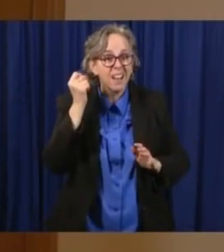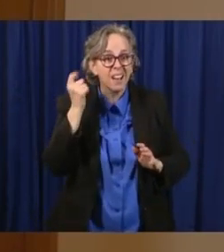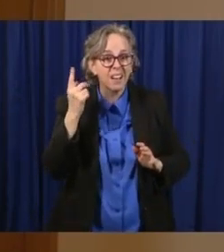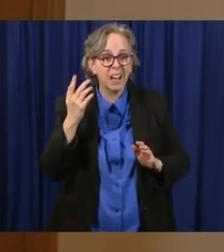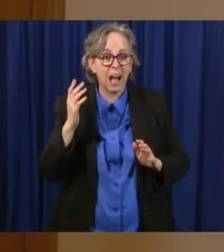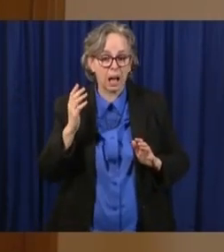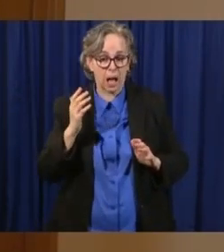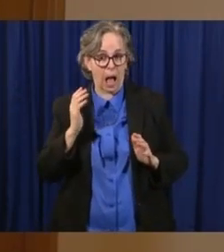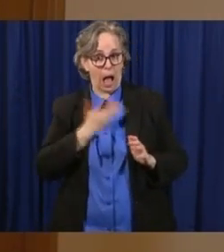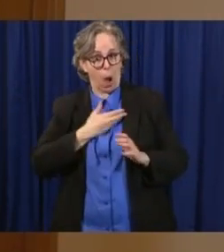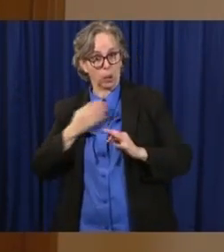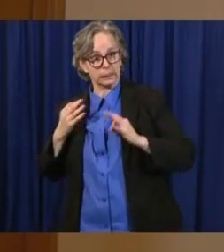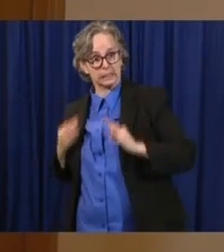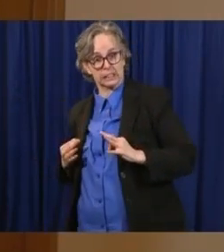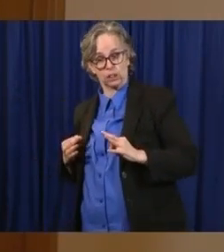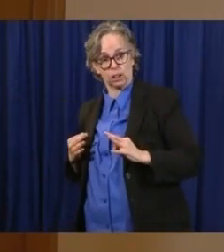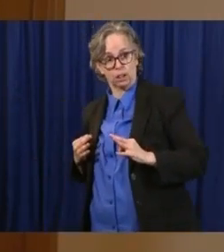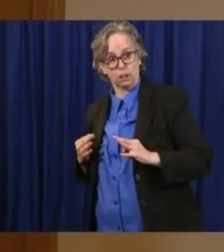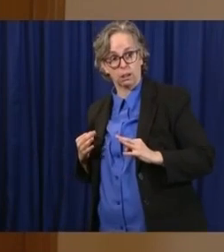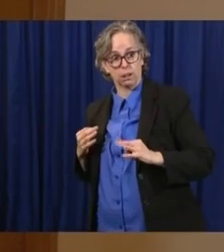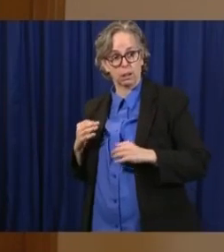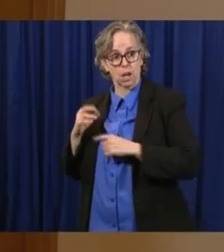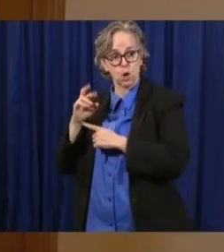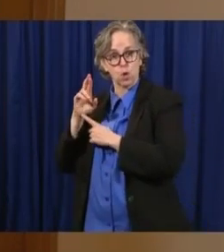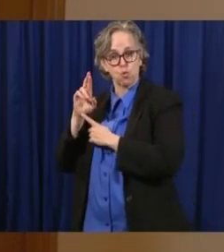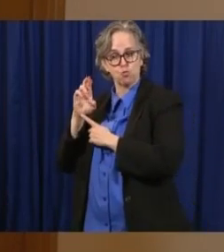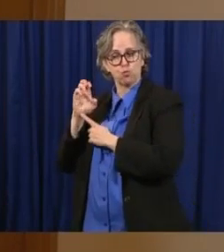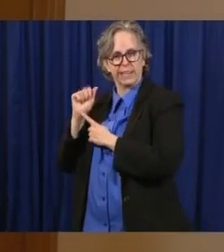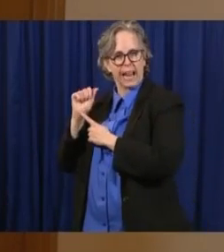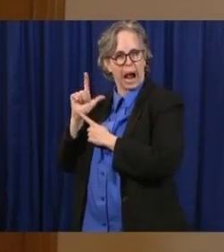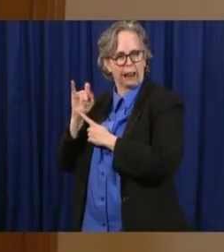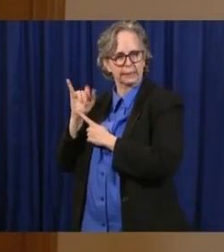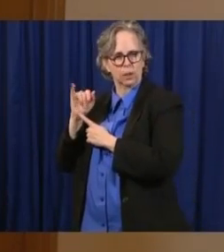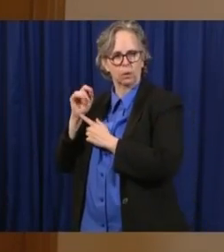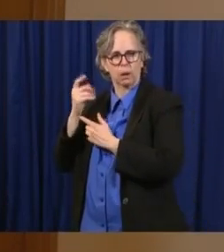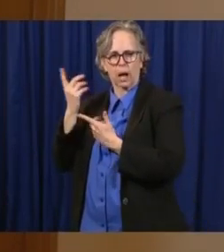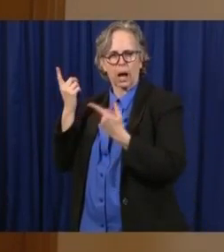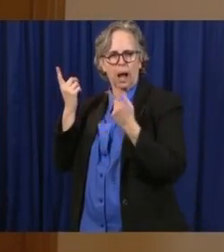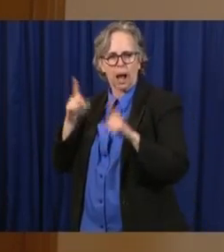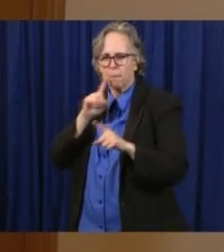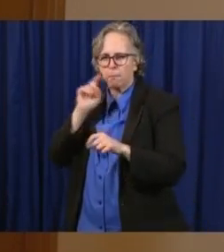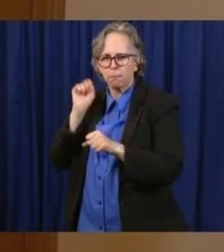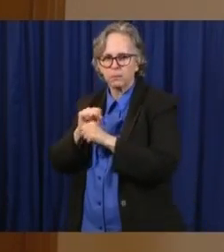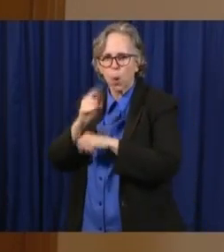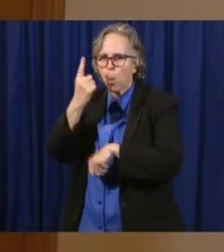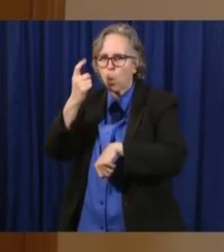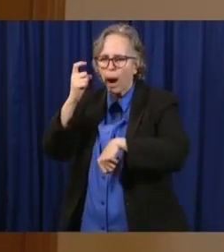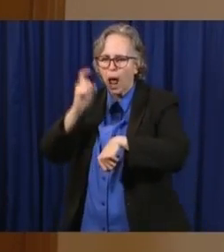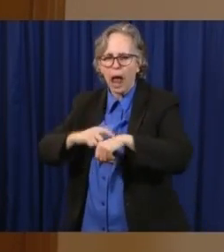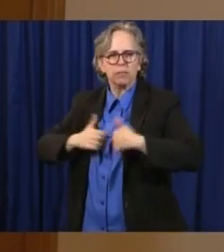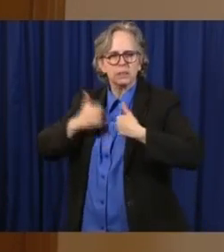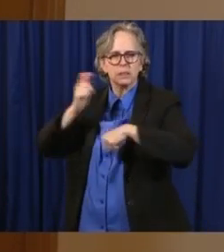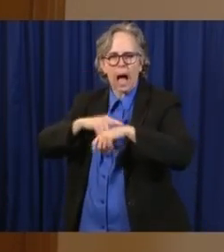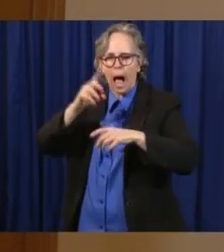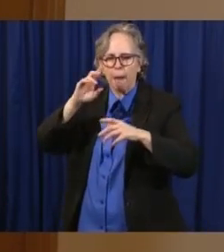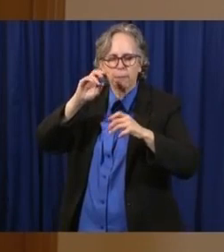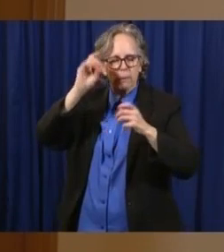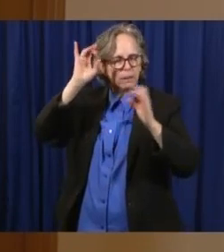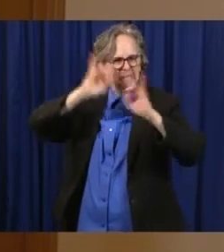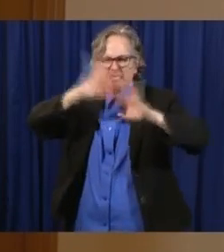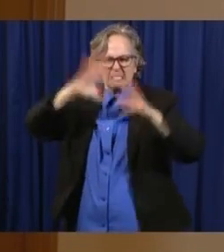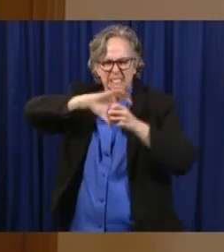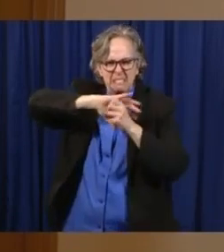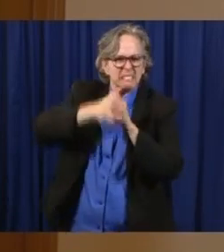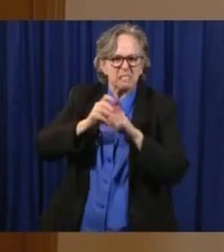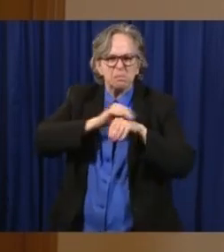a once-in-a-lifetime pandemic and sort of what we were seeing both clinically and what we knew works to slow down a